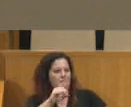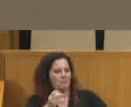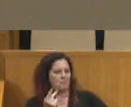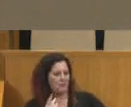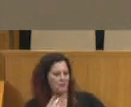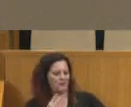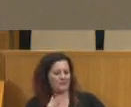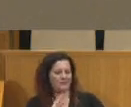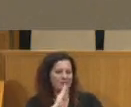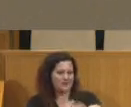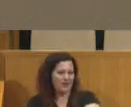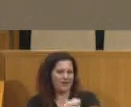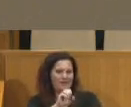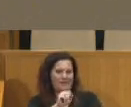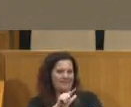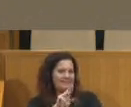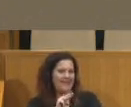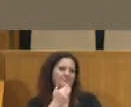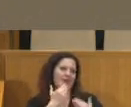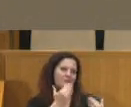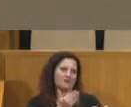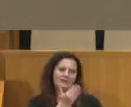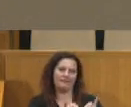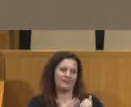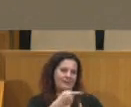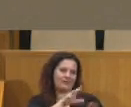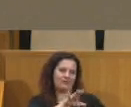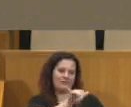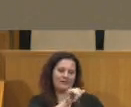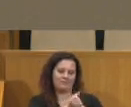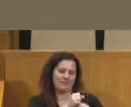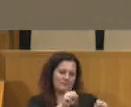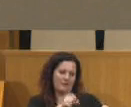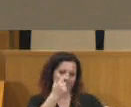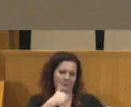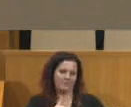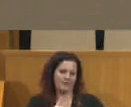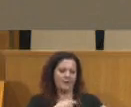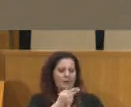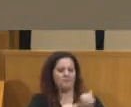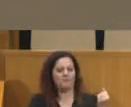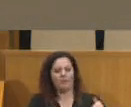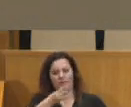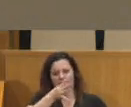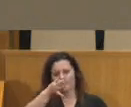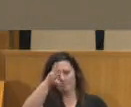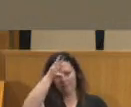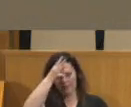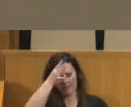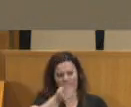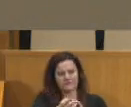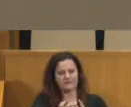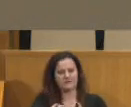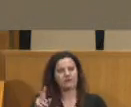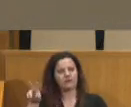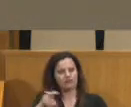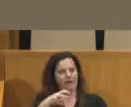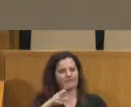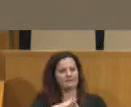So let's do big things, council, not small things. I'm ready to get to work. Thank you.